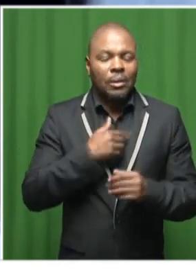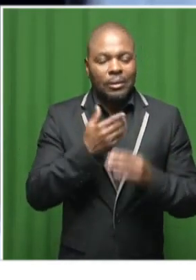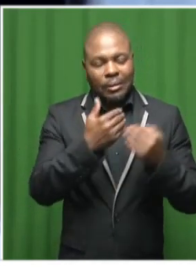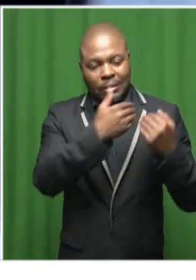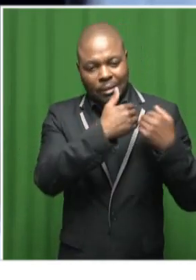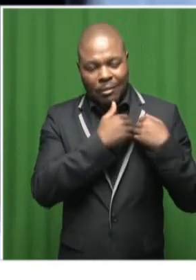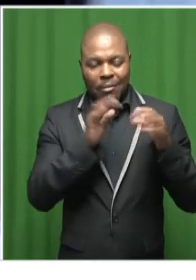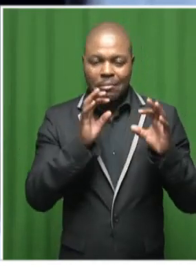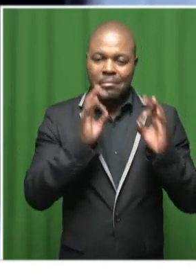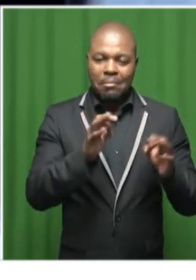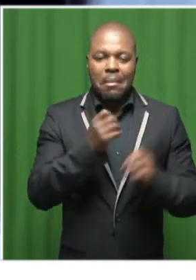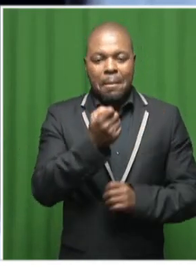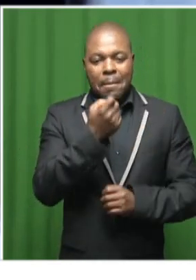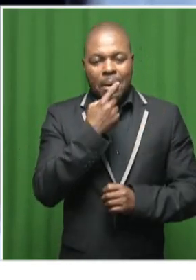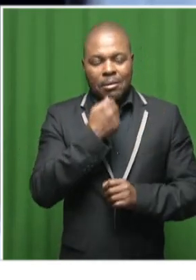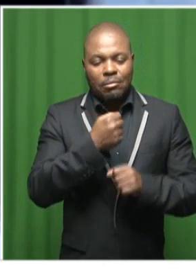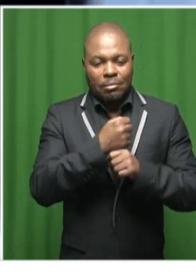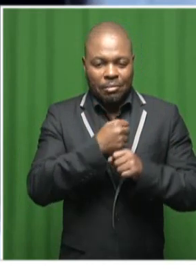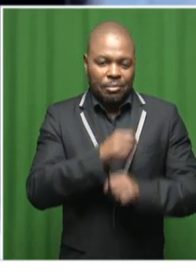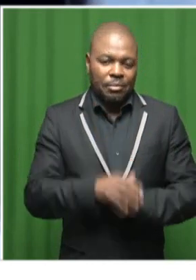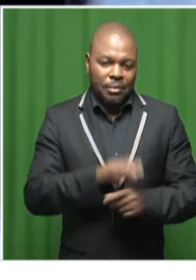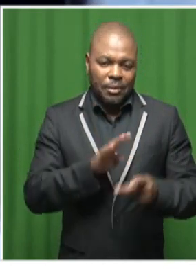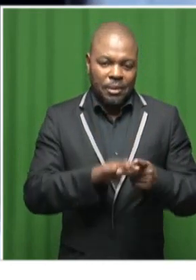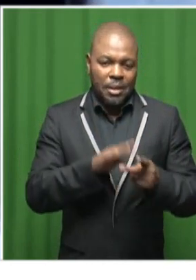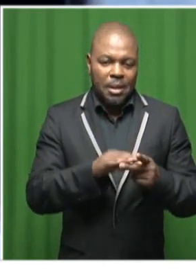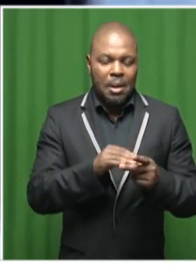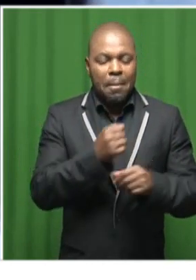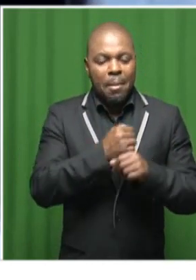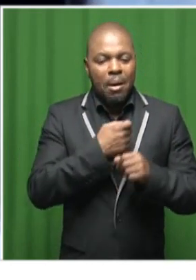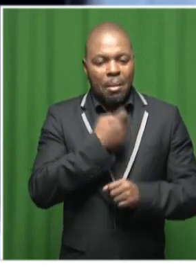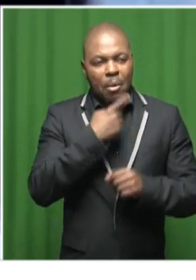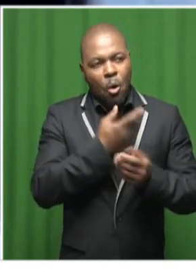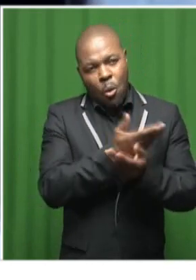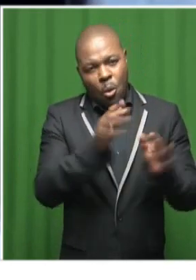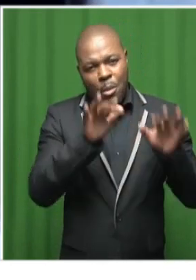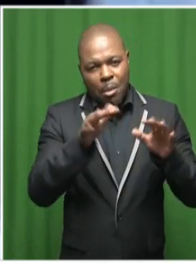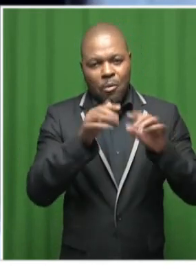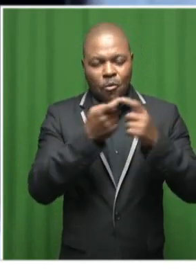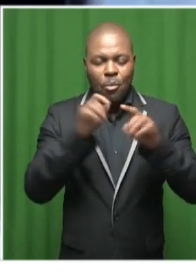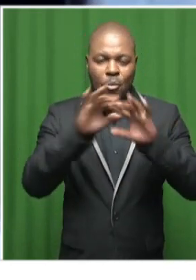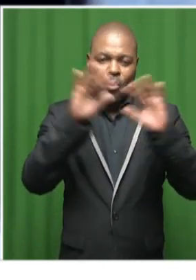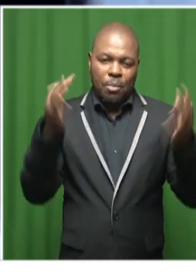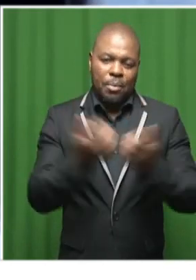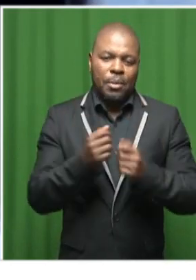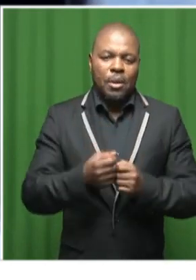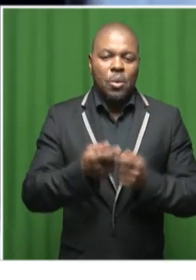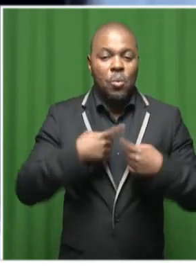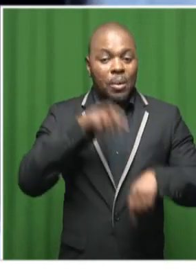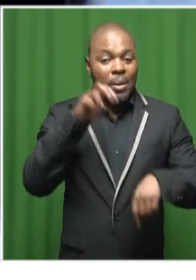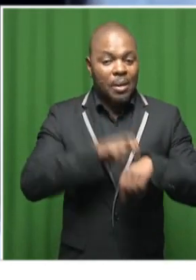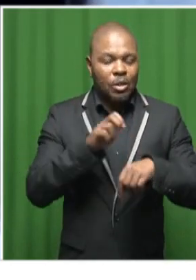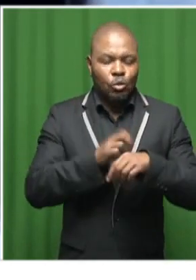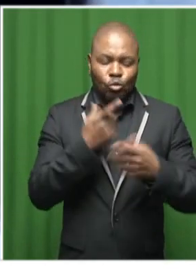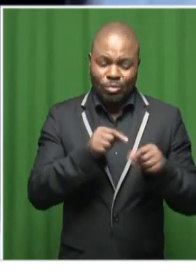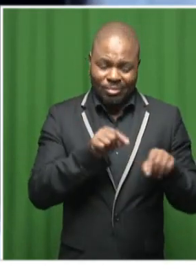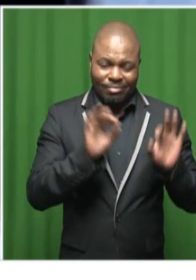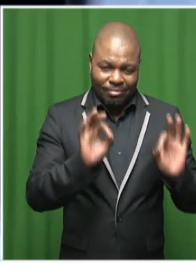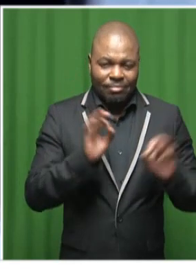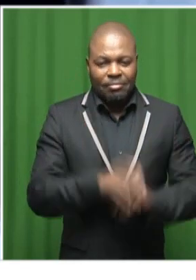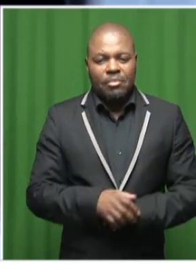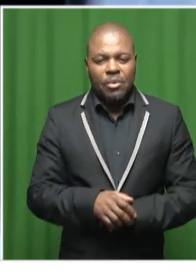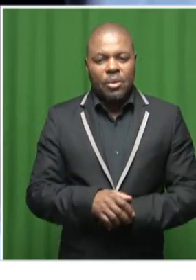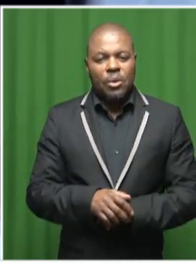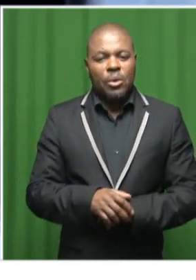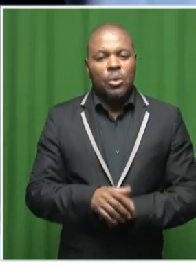effective medicines and medicine products to all citizens globally. And we need to do this. We